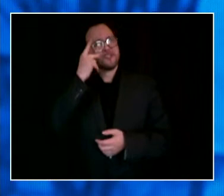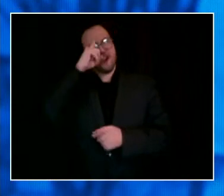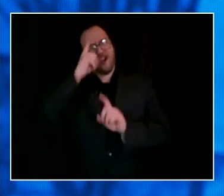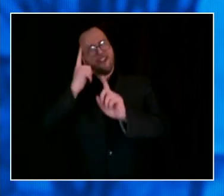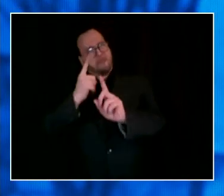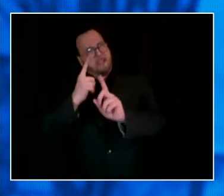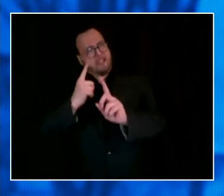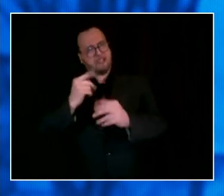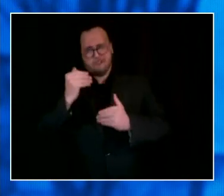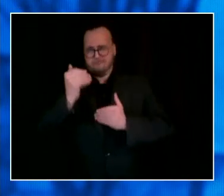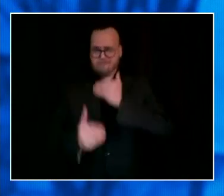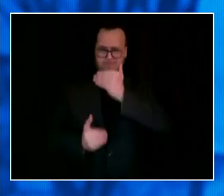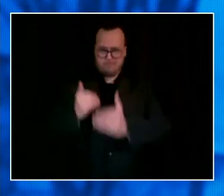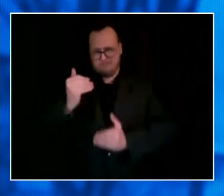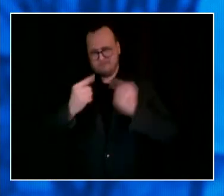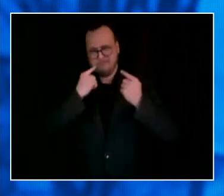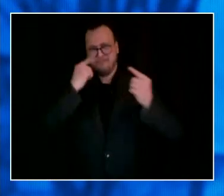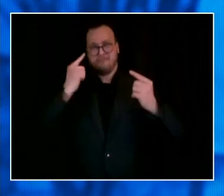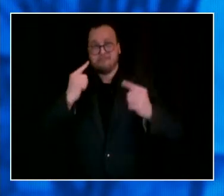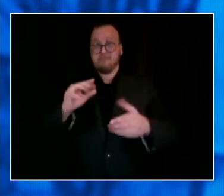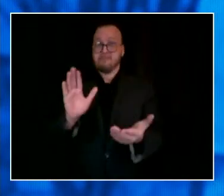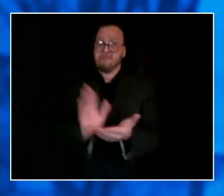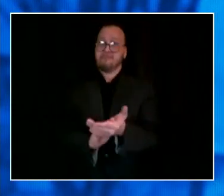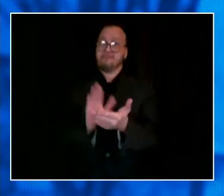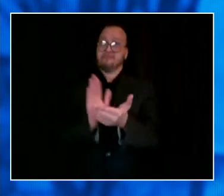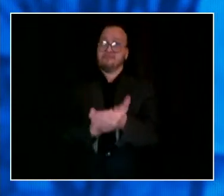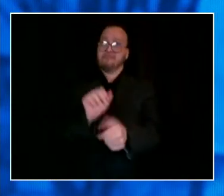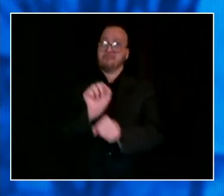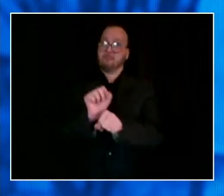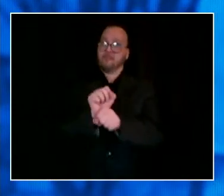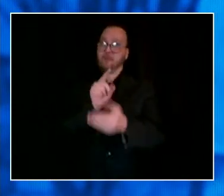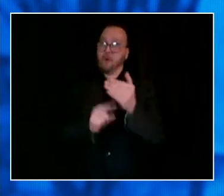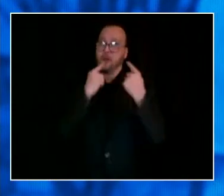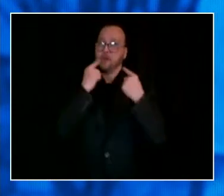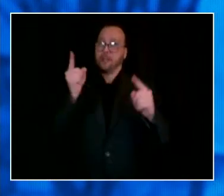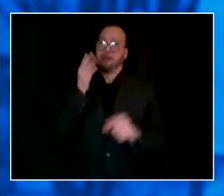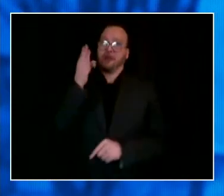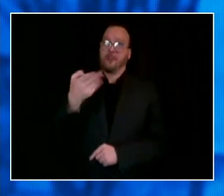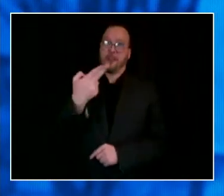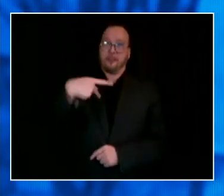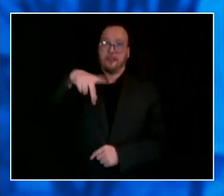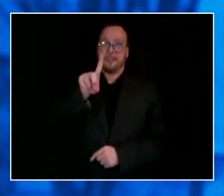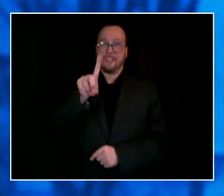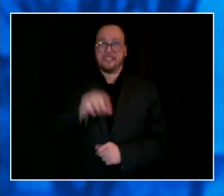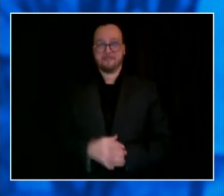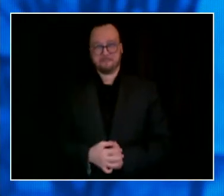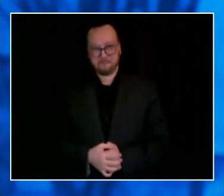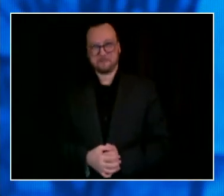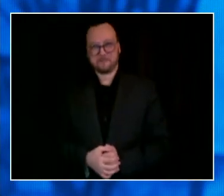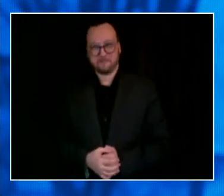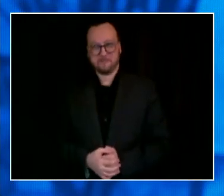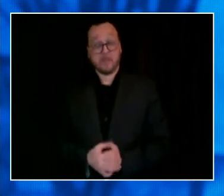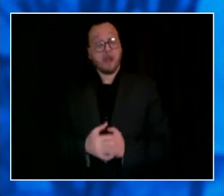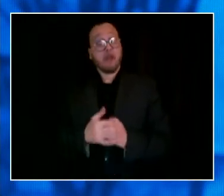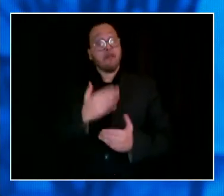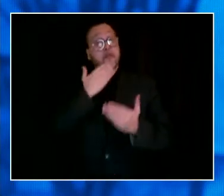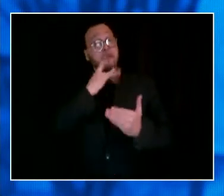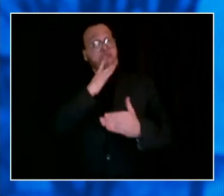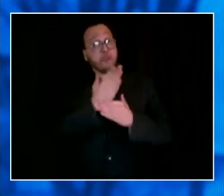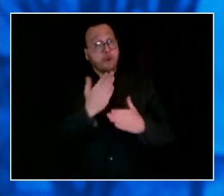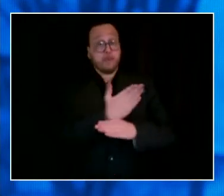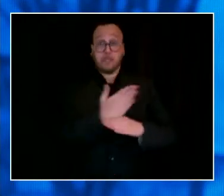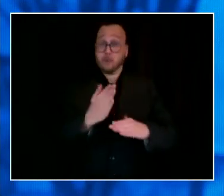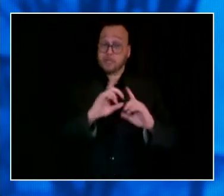executed the mission, job well done on what you accomplished over at HBD. And thanks to the partnership between the Department of